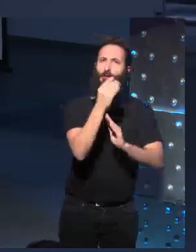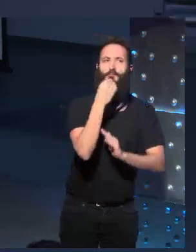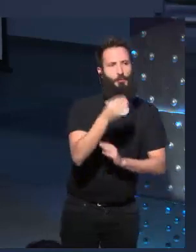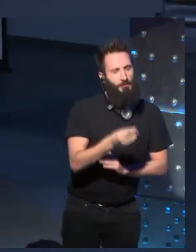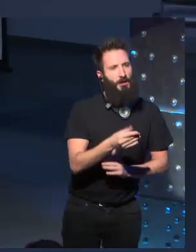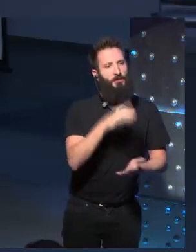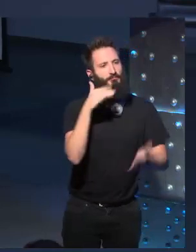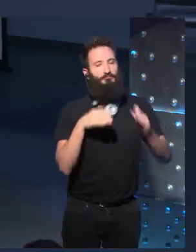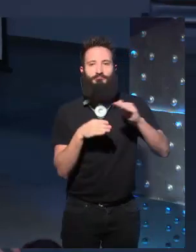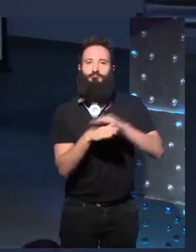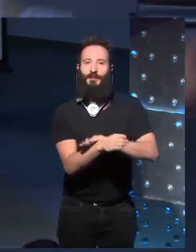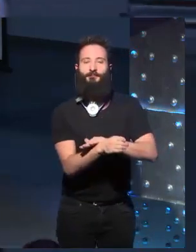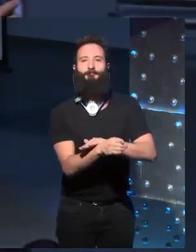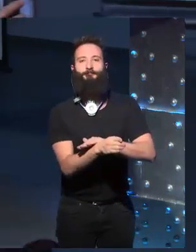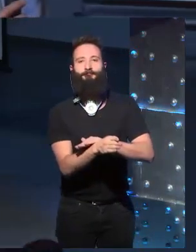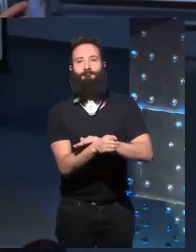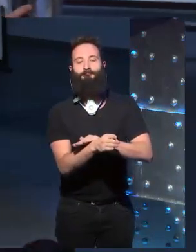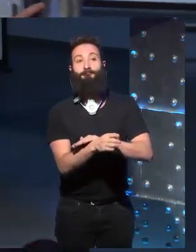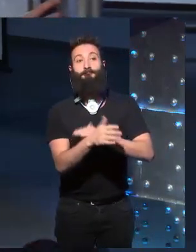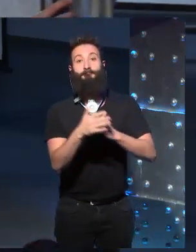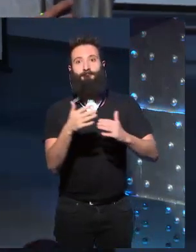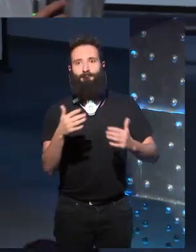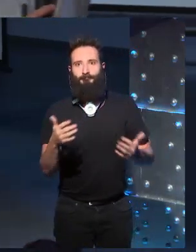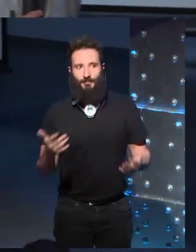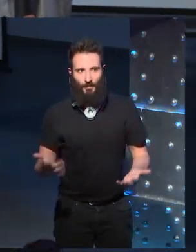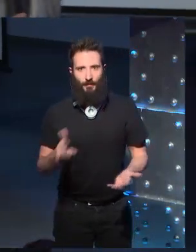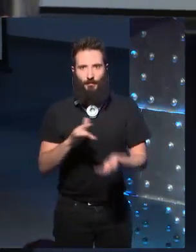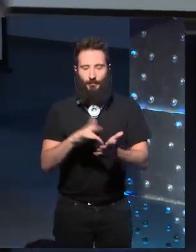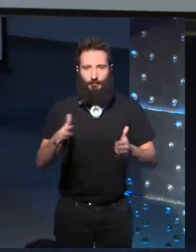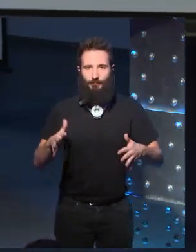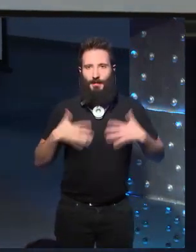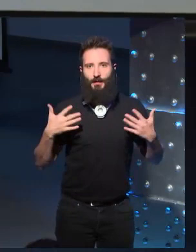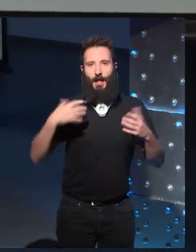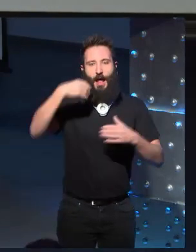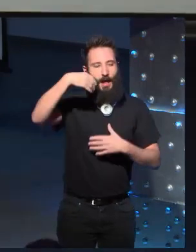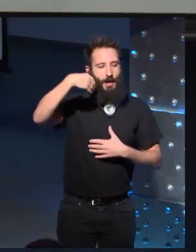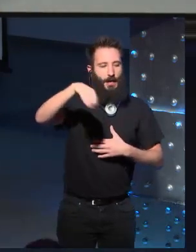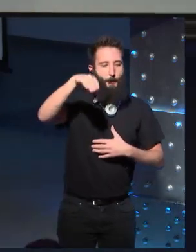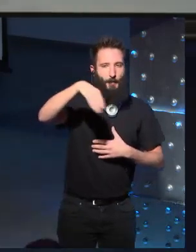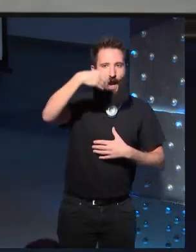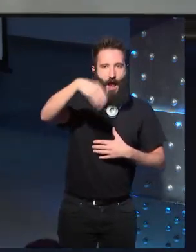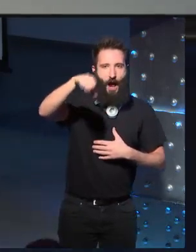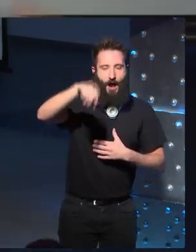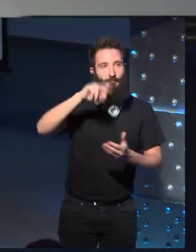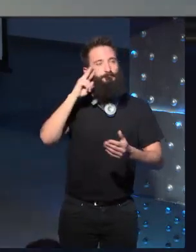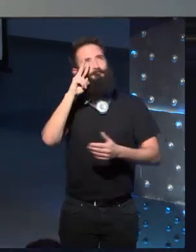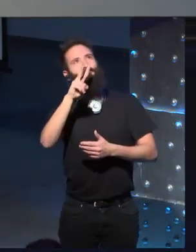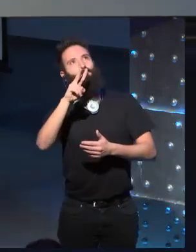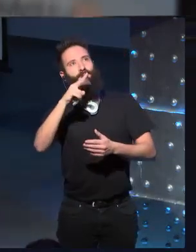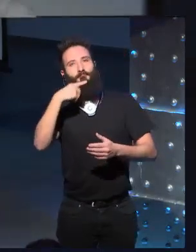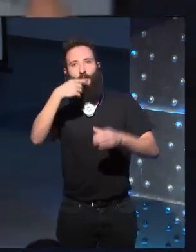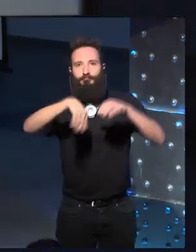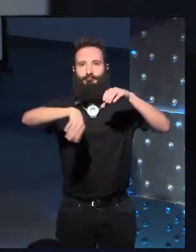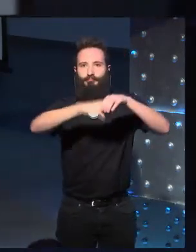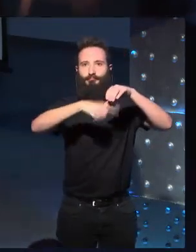the church. There is this bell at the top of the church, right? I said the top of the church because I can't